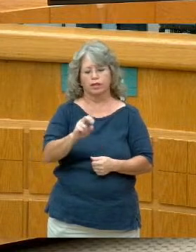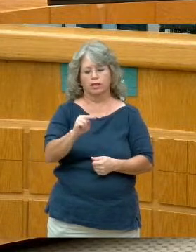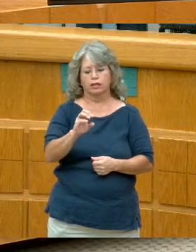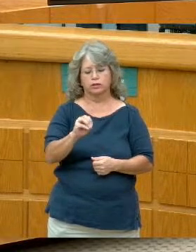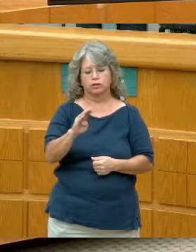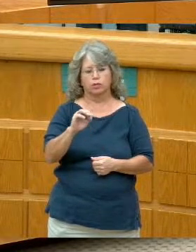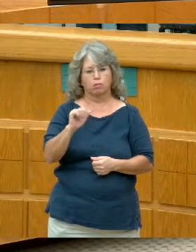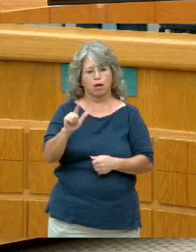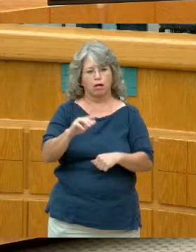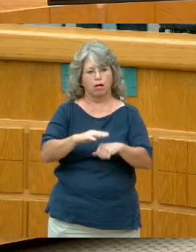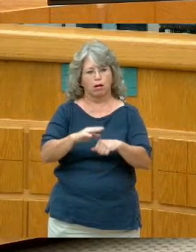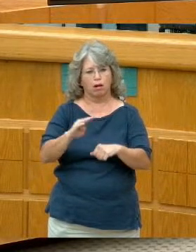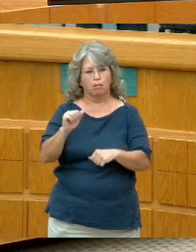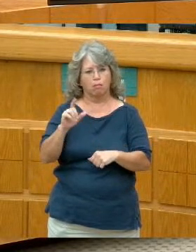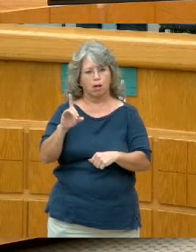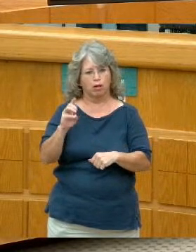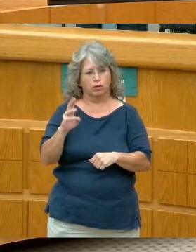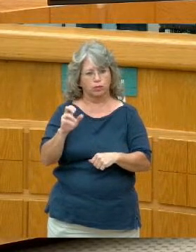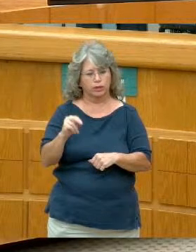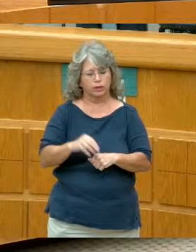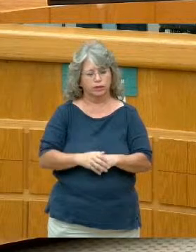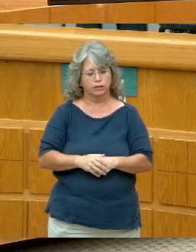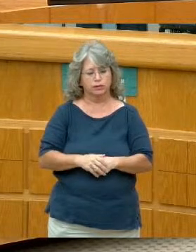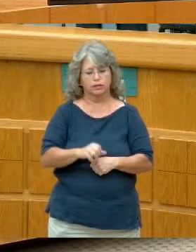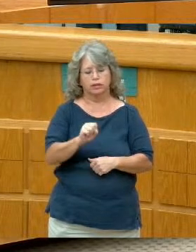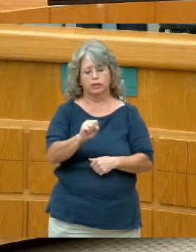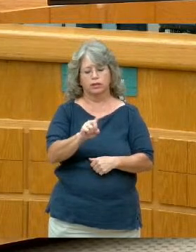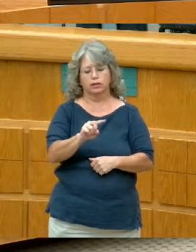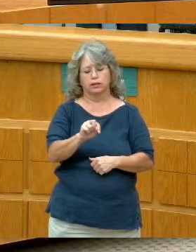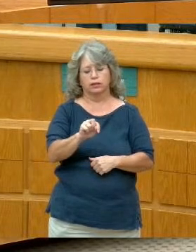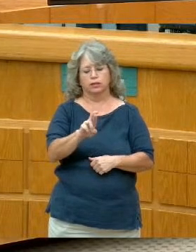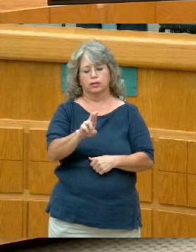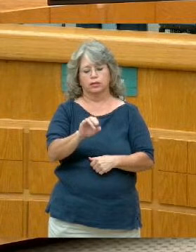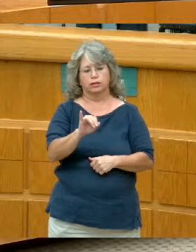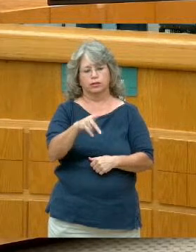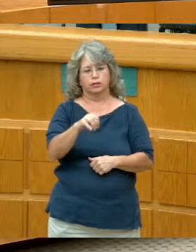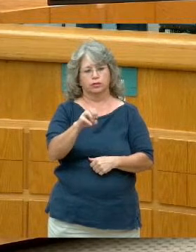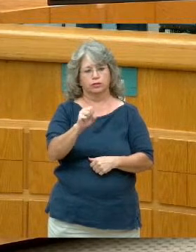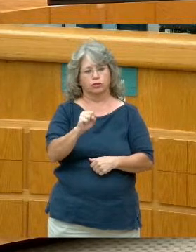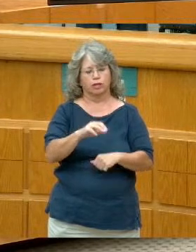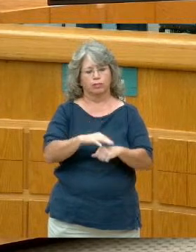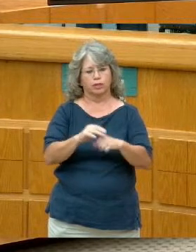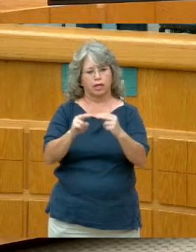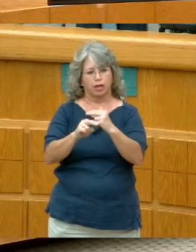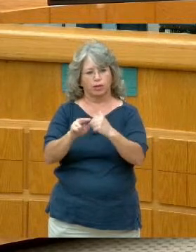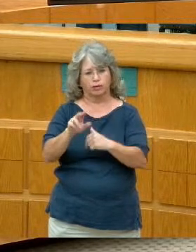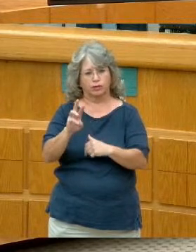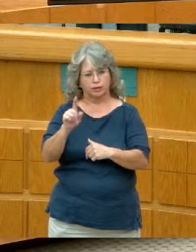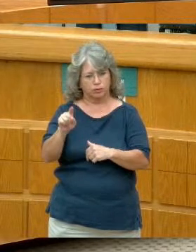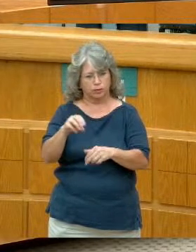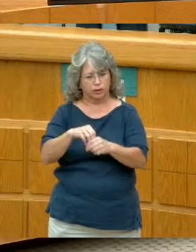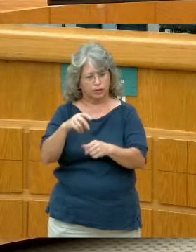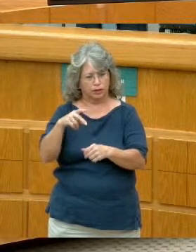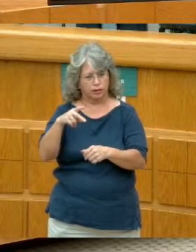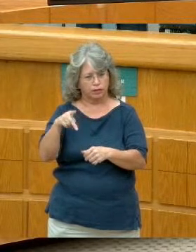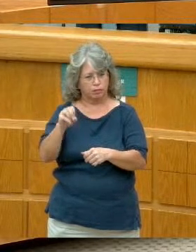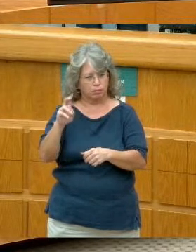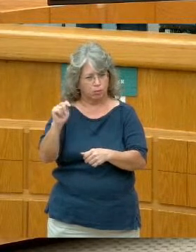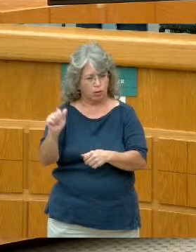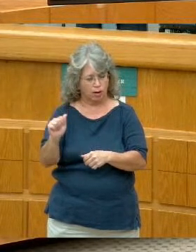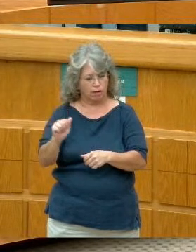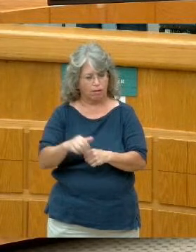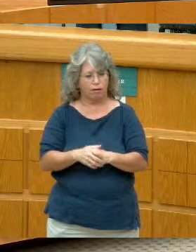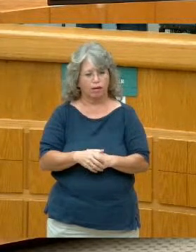Snowball, 3830 Baldwin, Stripes on 3501 Highway 361 in Port